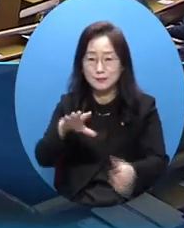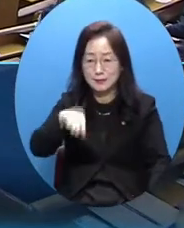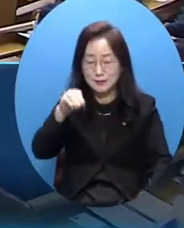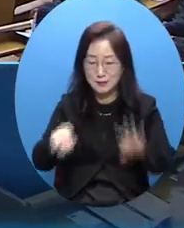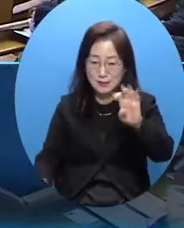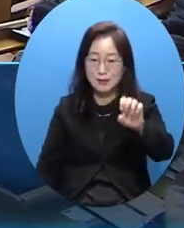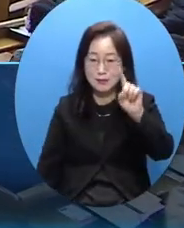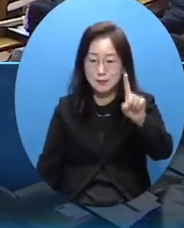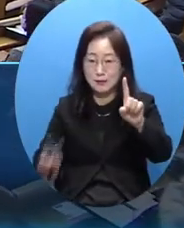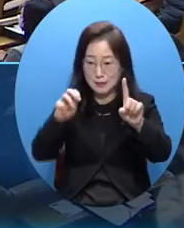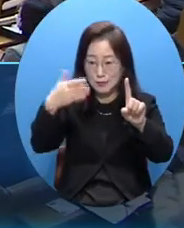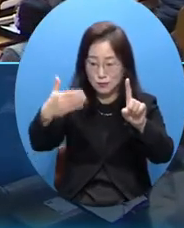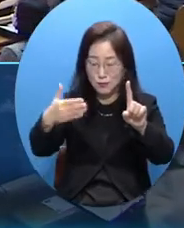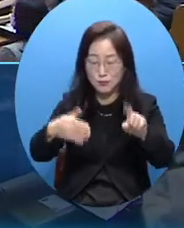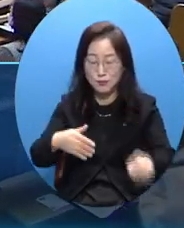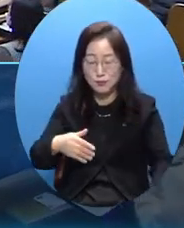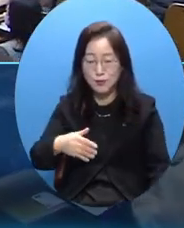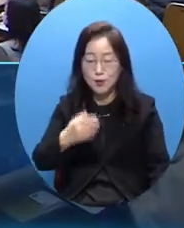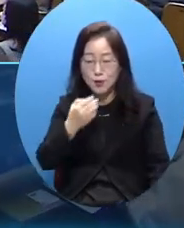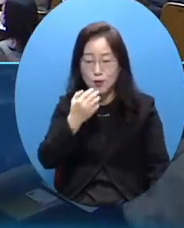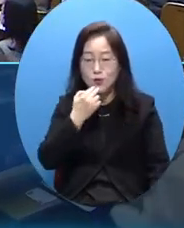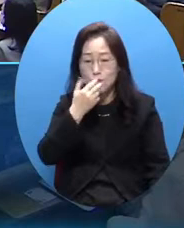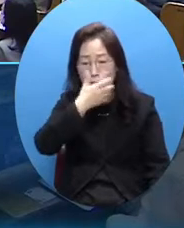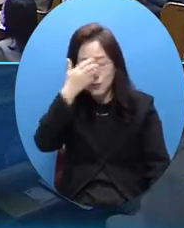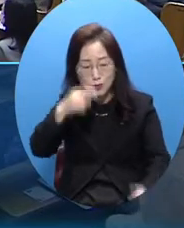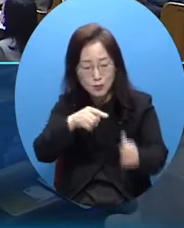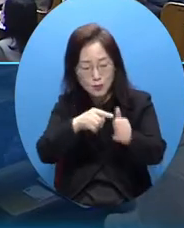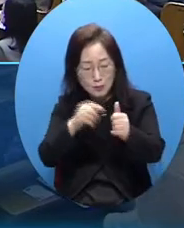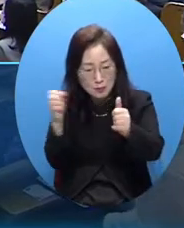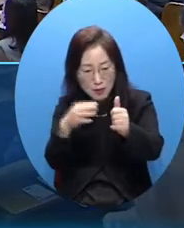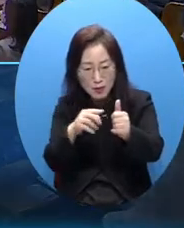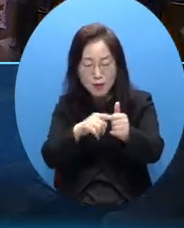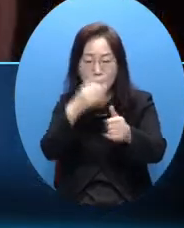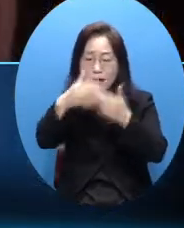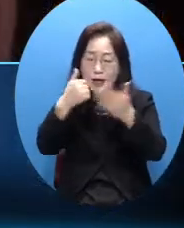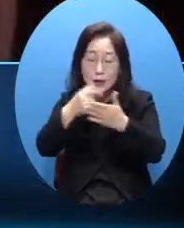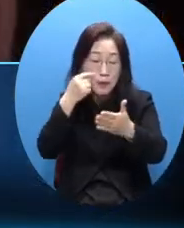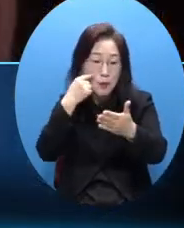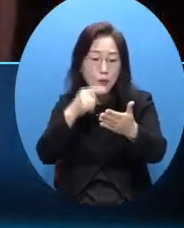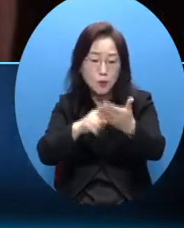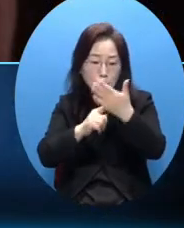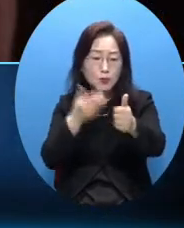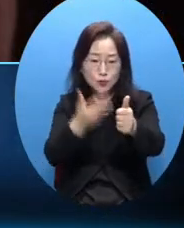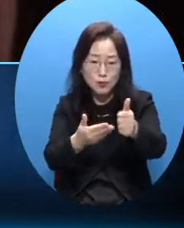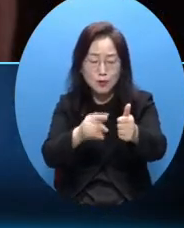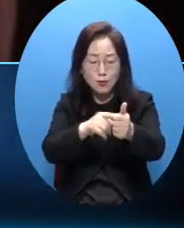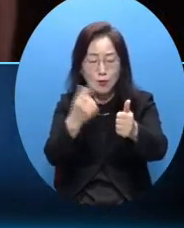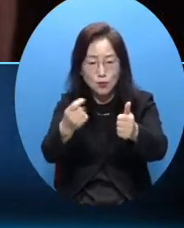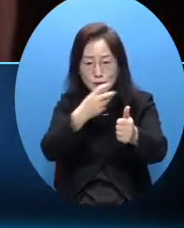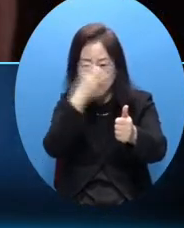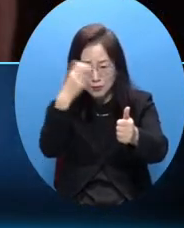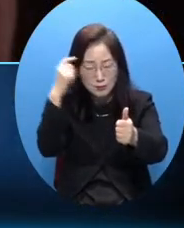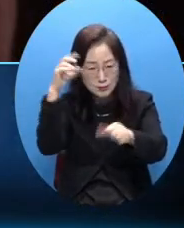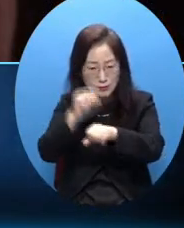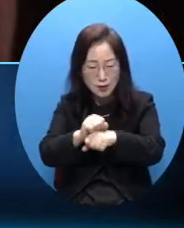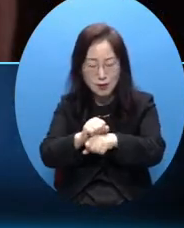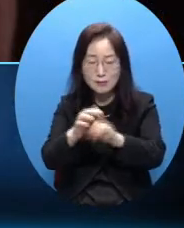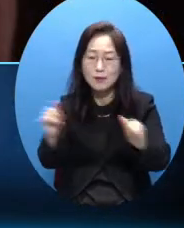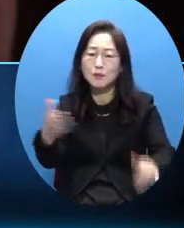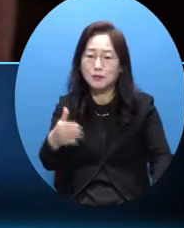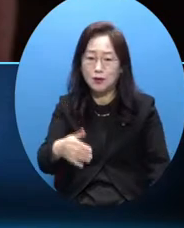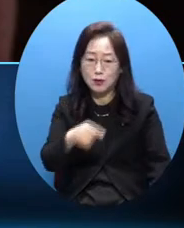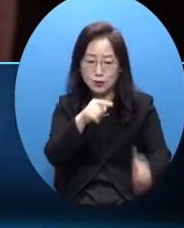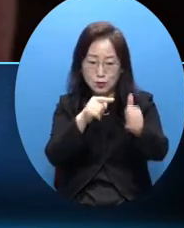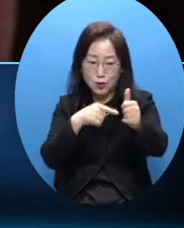interpreted by Joseph let's look at Genesis 41 39-41 then Barrow said to Joseph